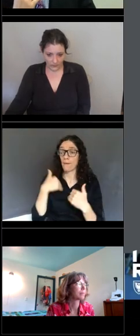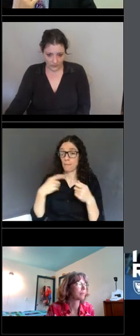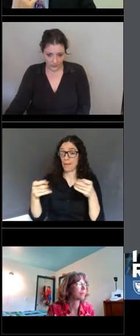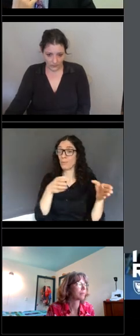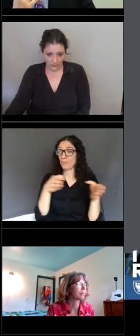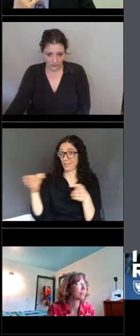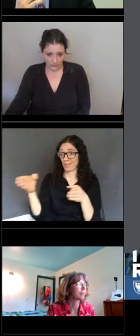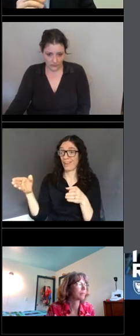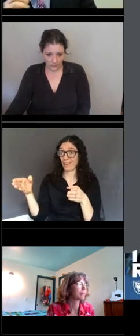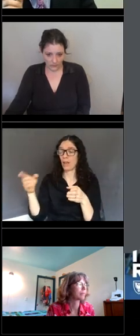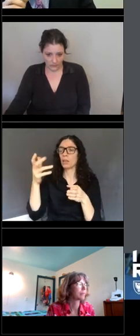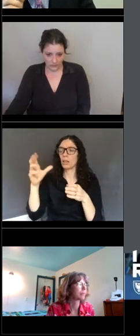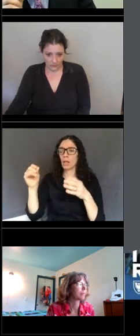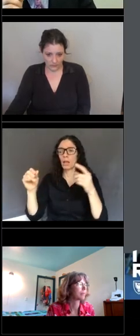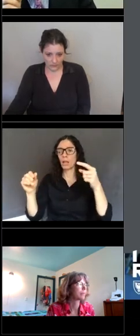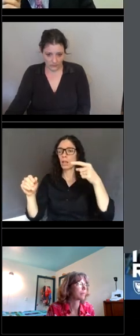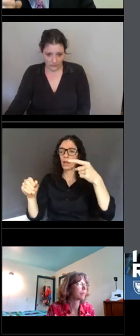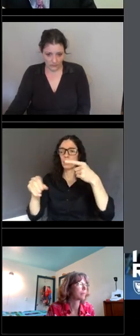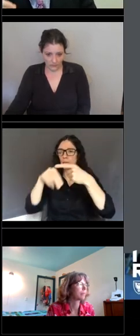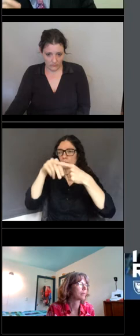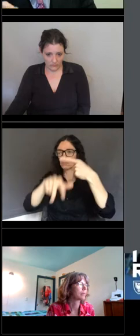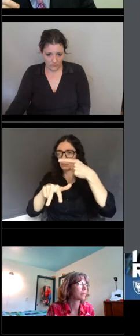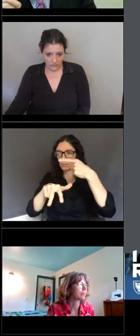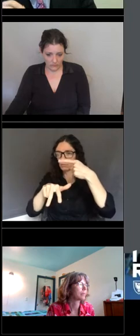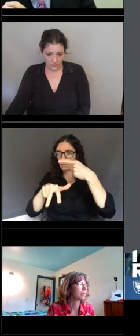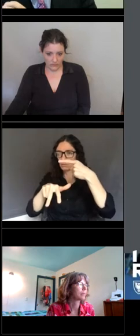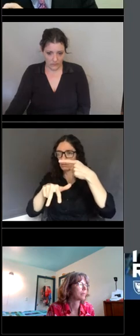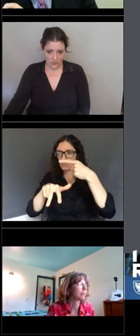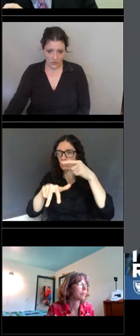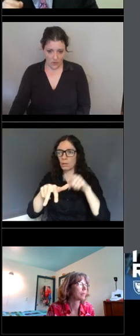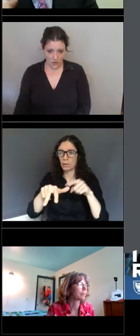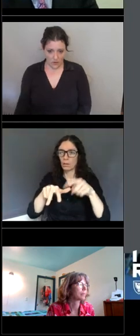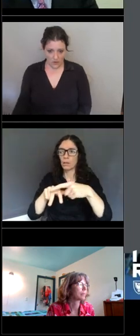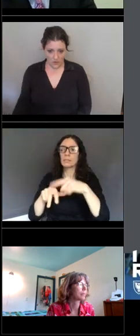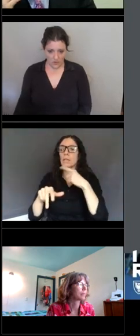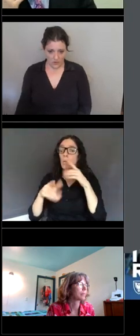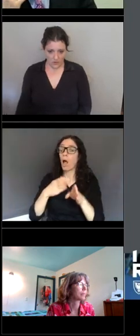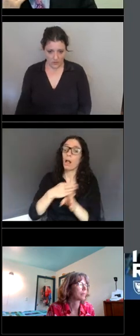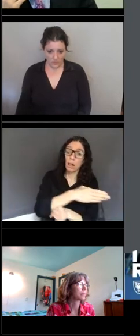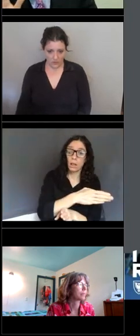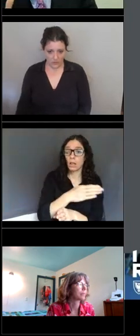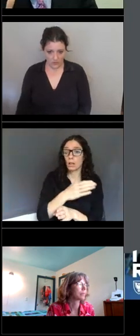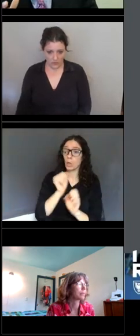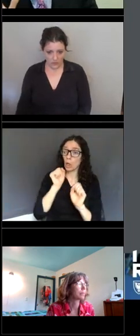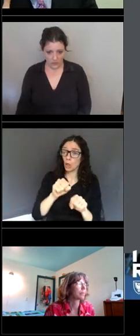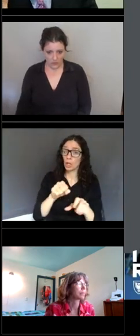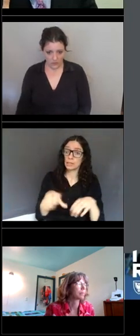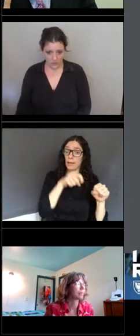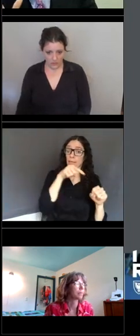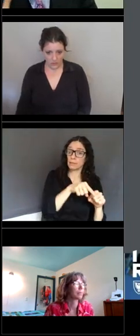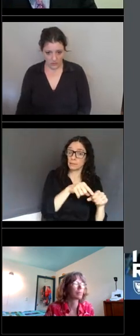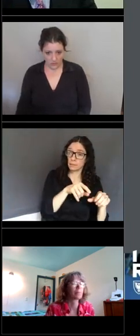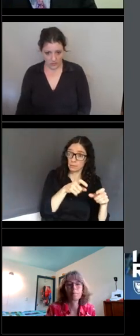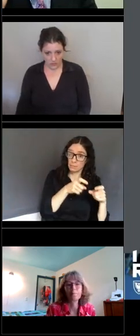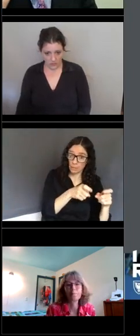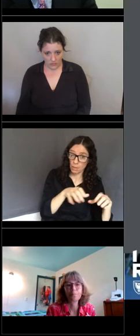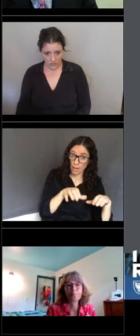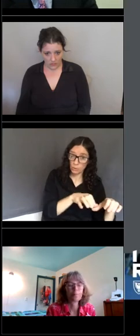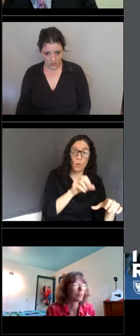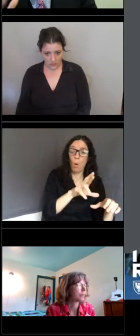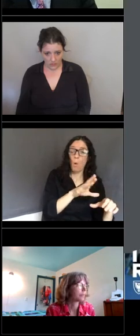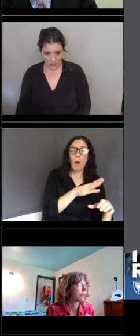what different management plans they were debating and deciding to be able to take before their final decision, which ultimately meant that, you know, the